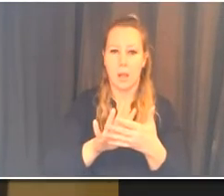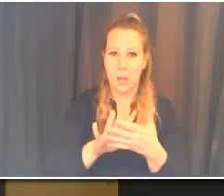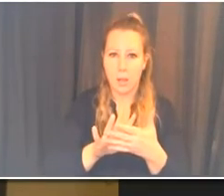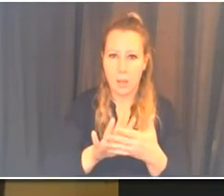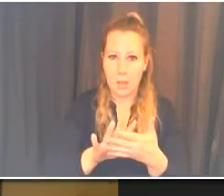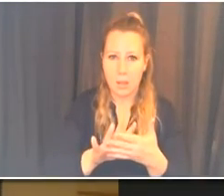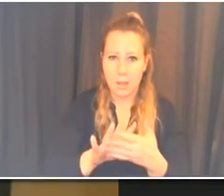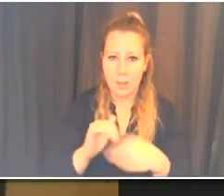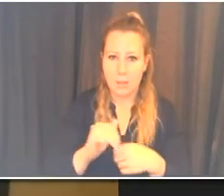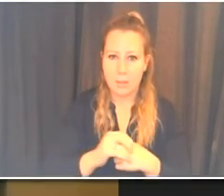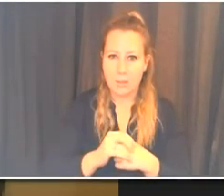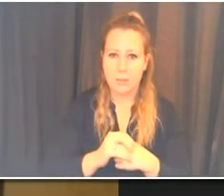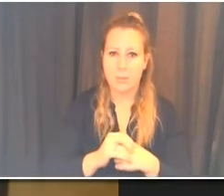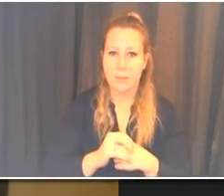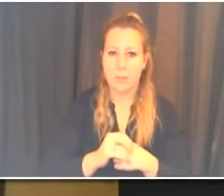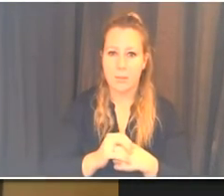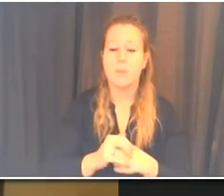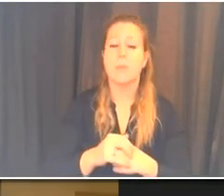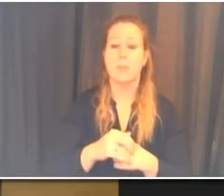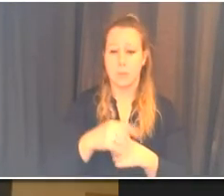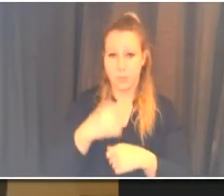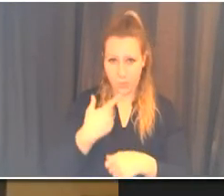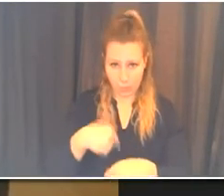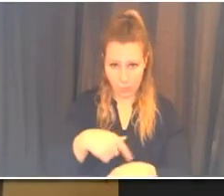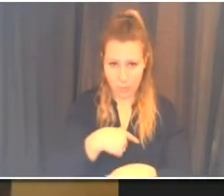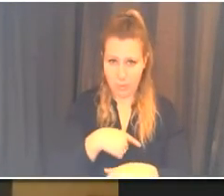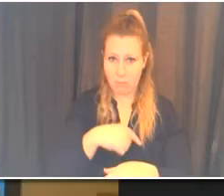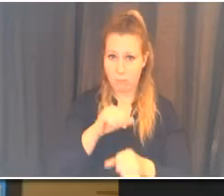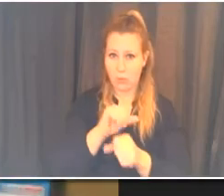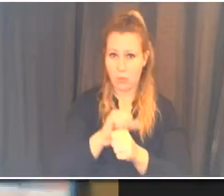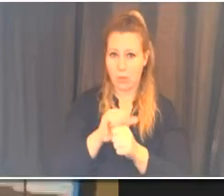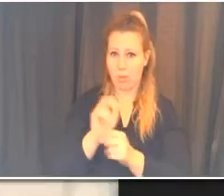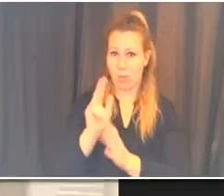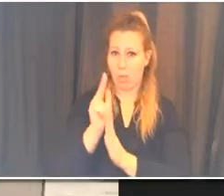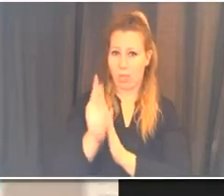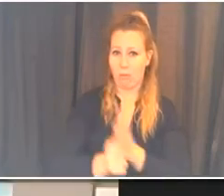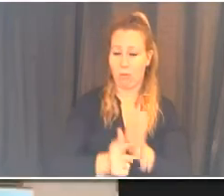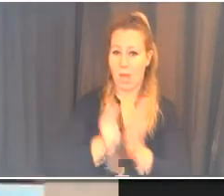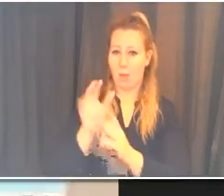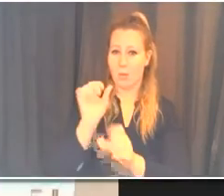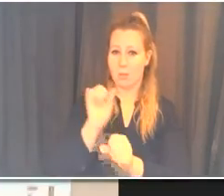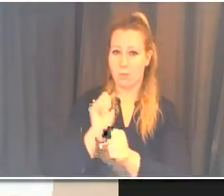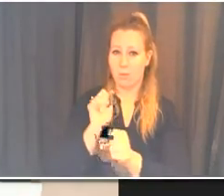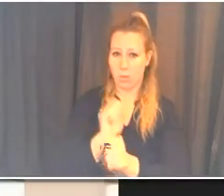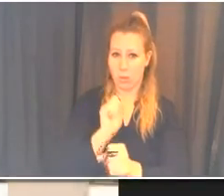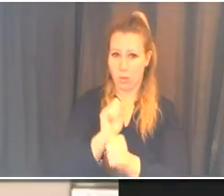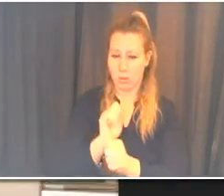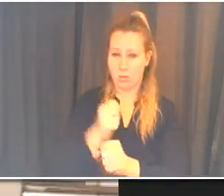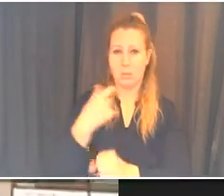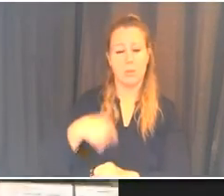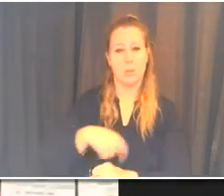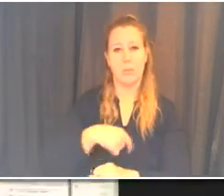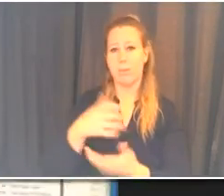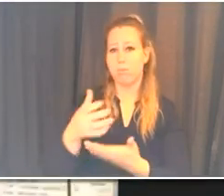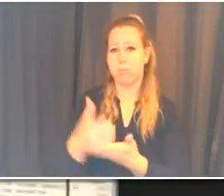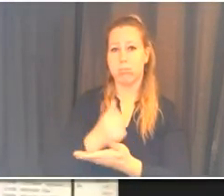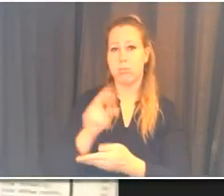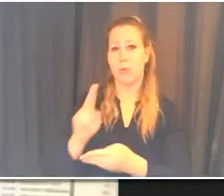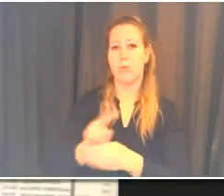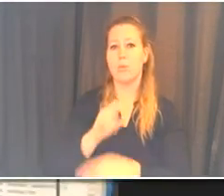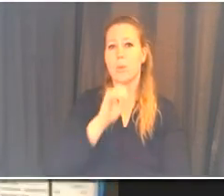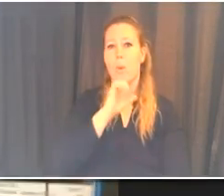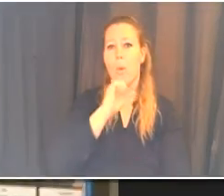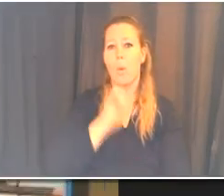podcast and also we are educating the community online so we are inviting guests from different